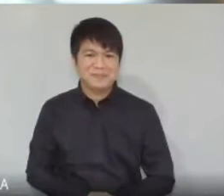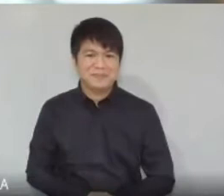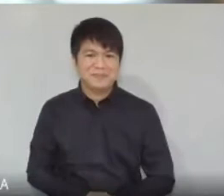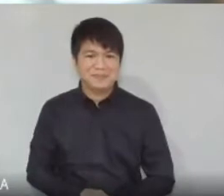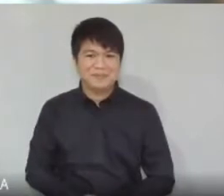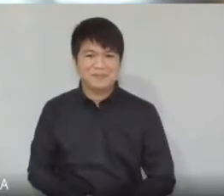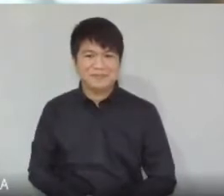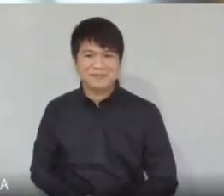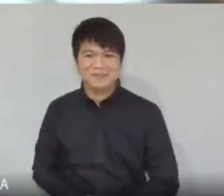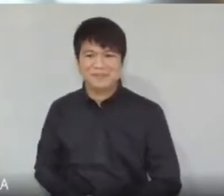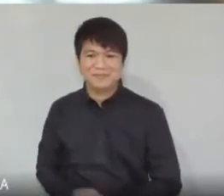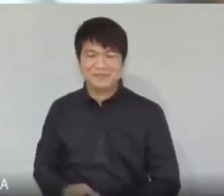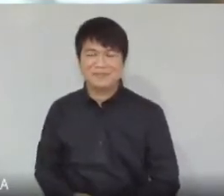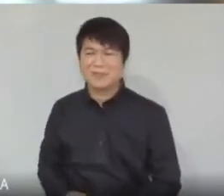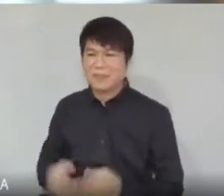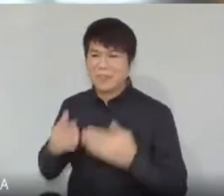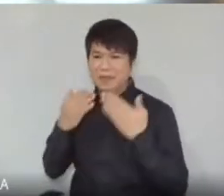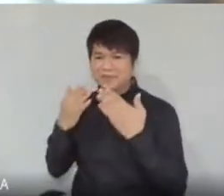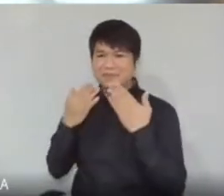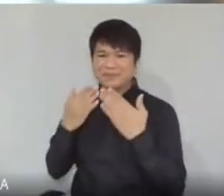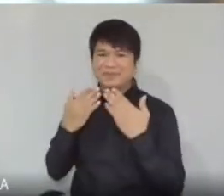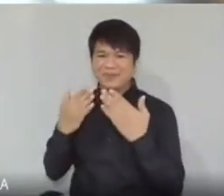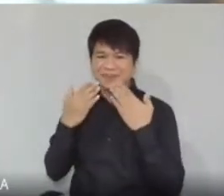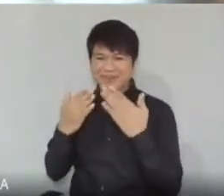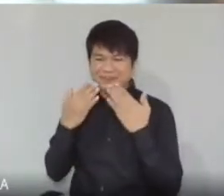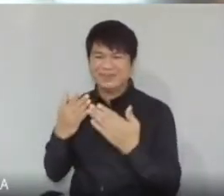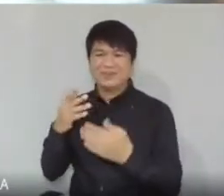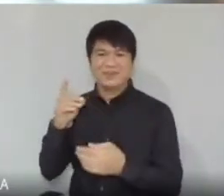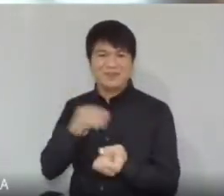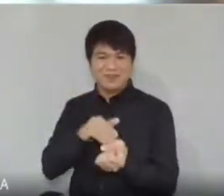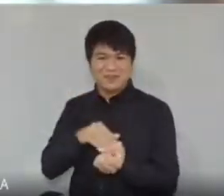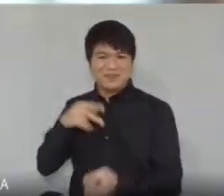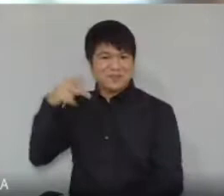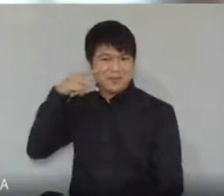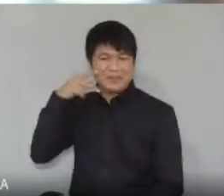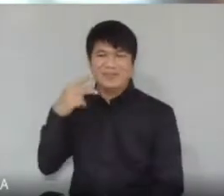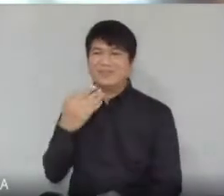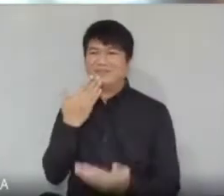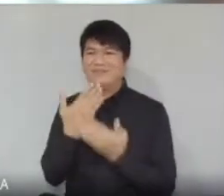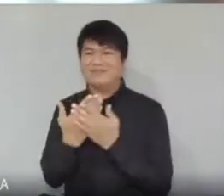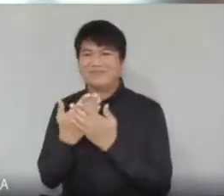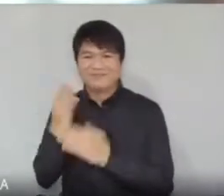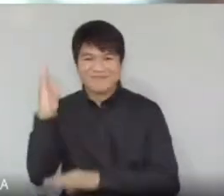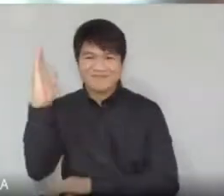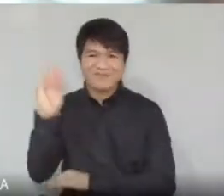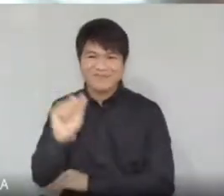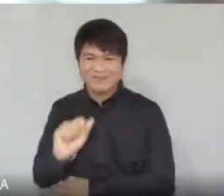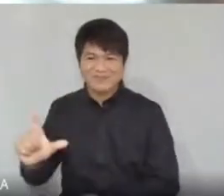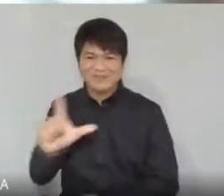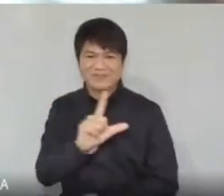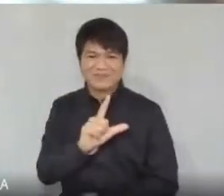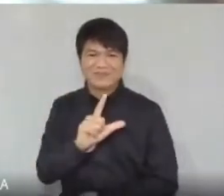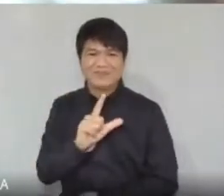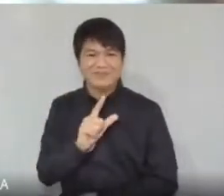si Chancellor Carmencita Padilla, na hindi niya kayo makakapiling para sa napaka-importanting pagpupulong na ito.